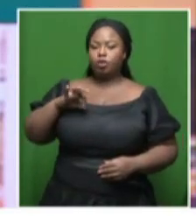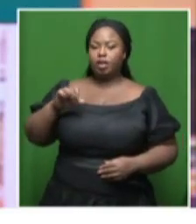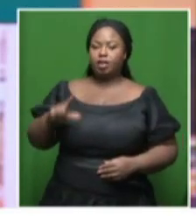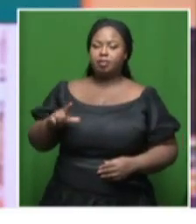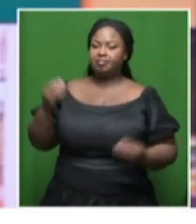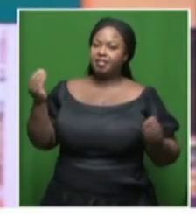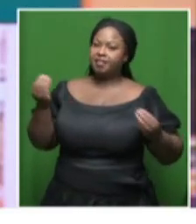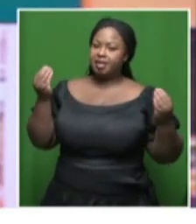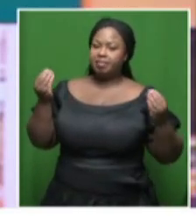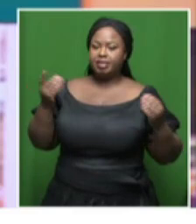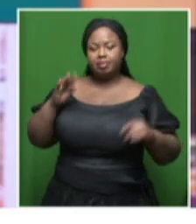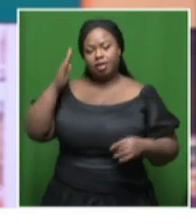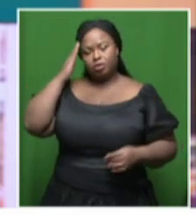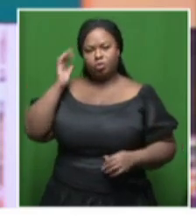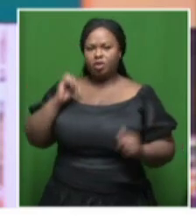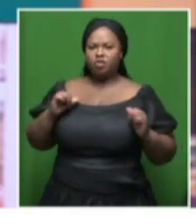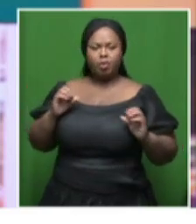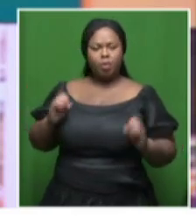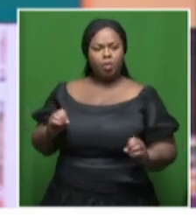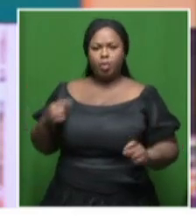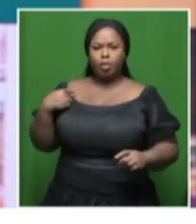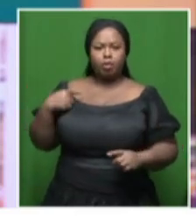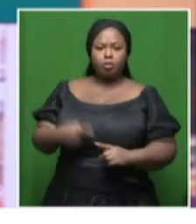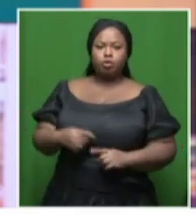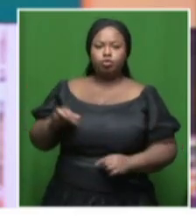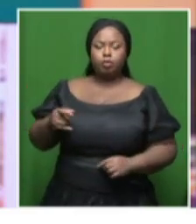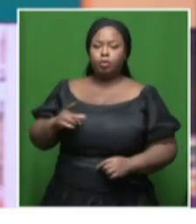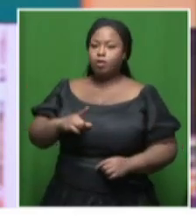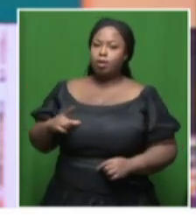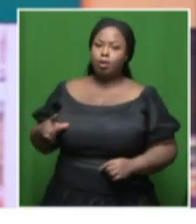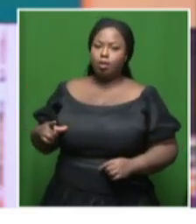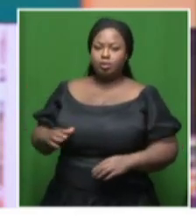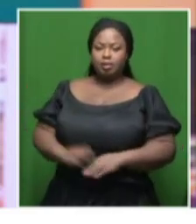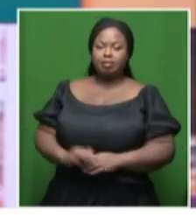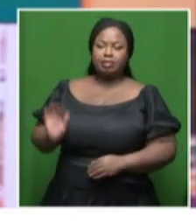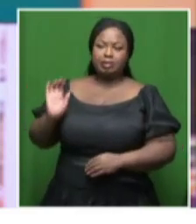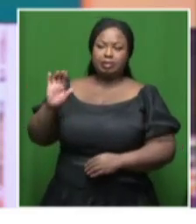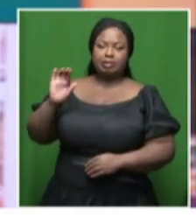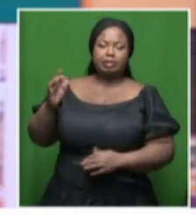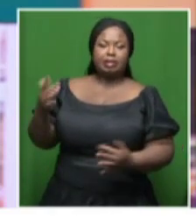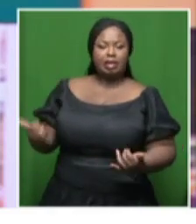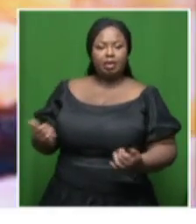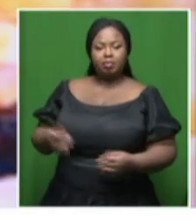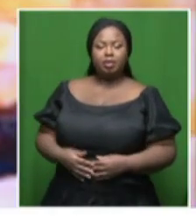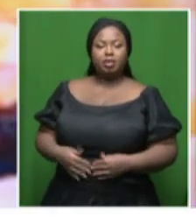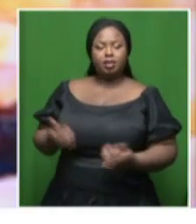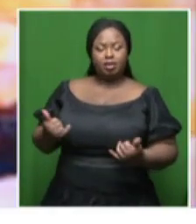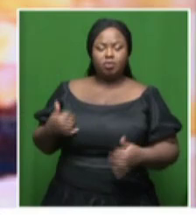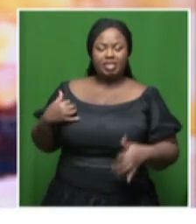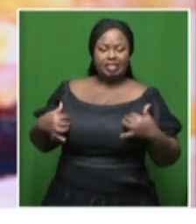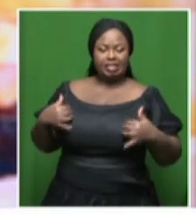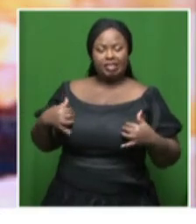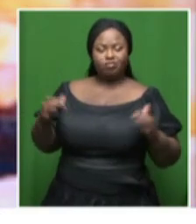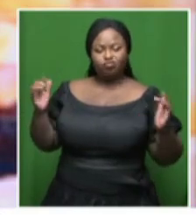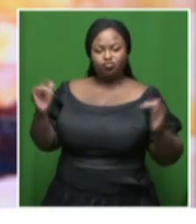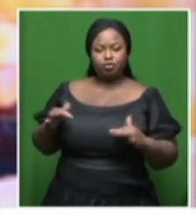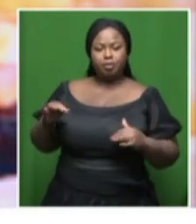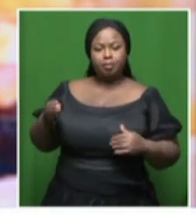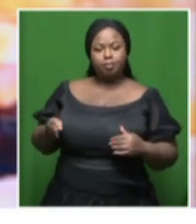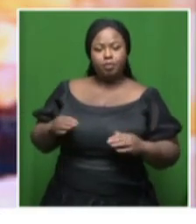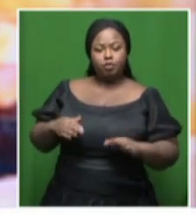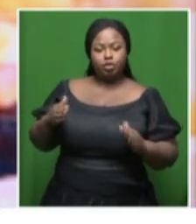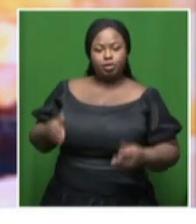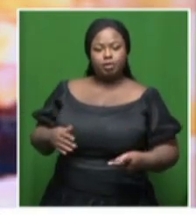very popular, and yeah. I know that they haven't been performing in Joburg for quite a while. They've been overseas and COVID, so we are very excited to have them on